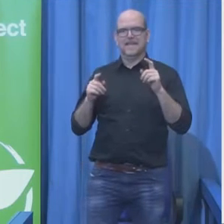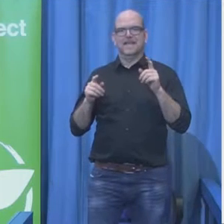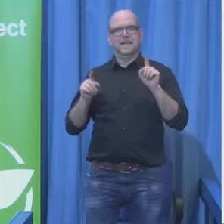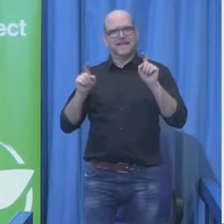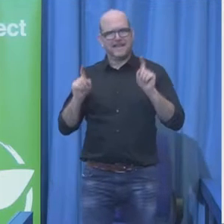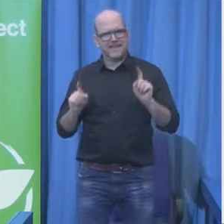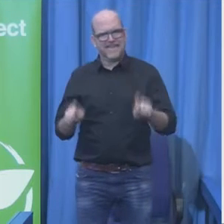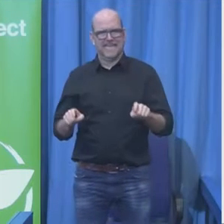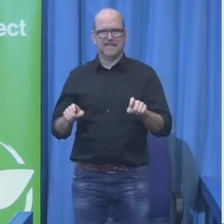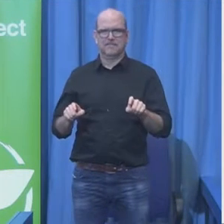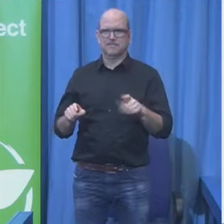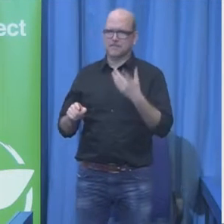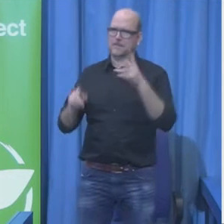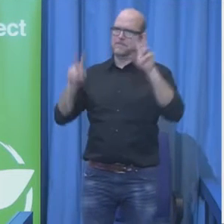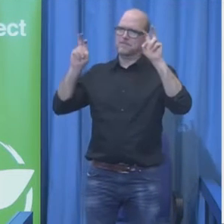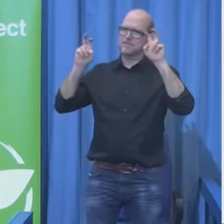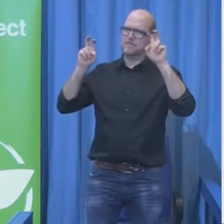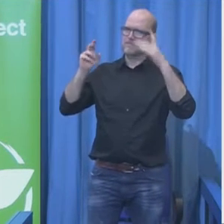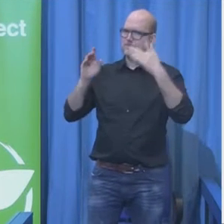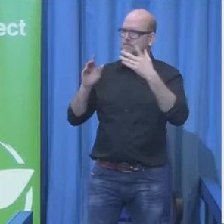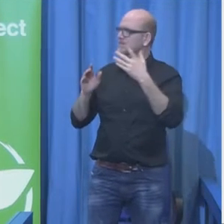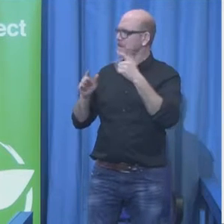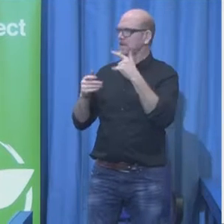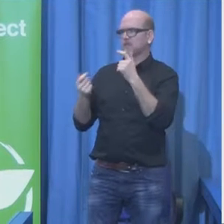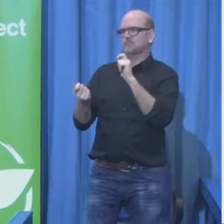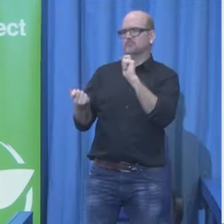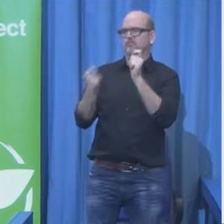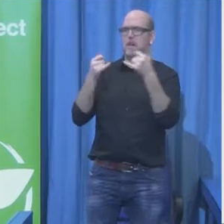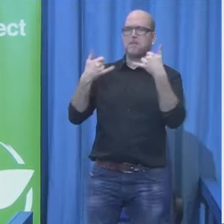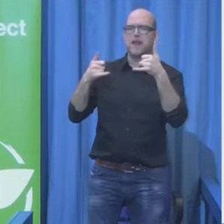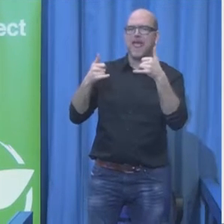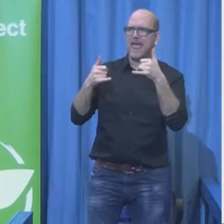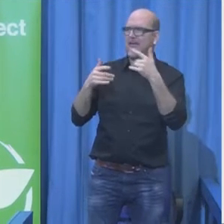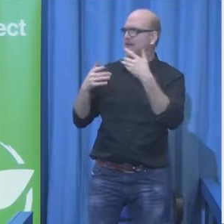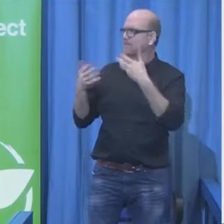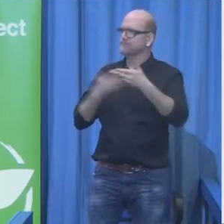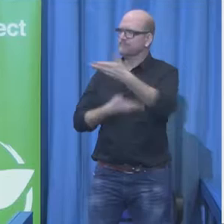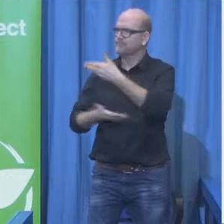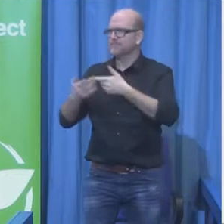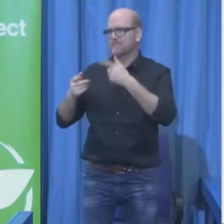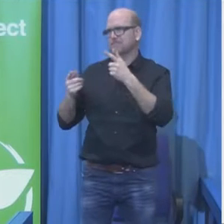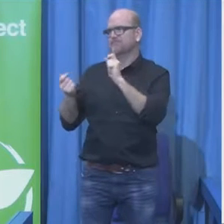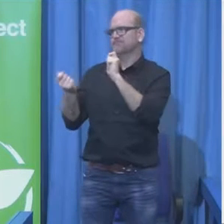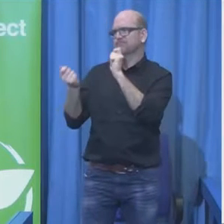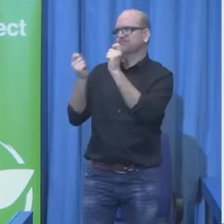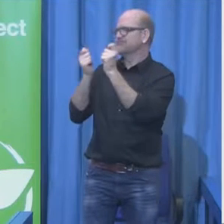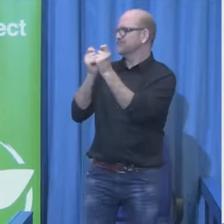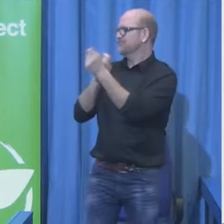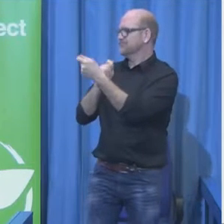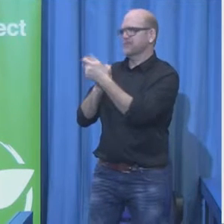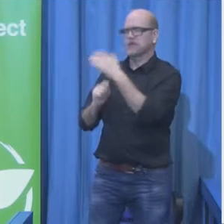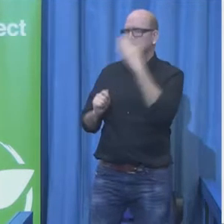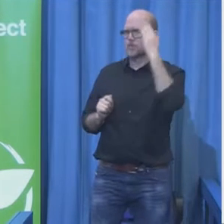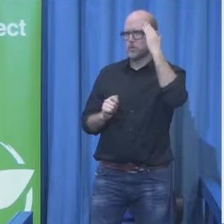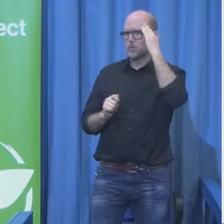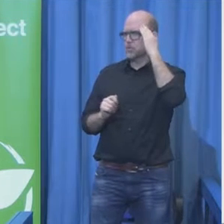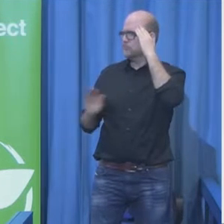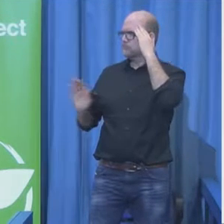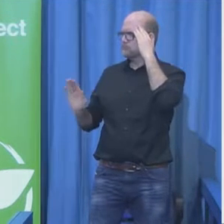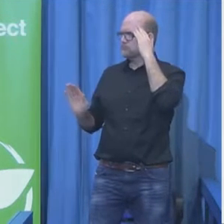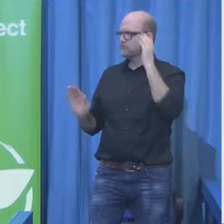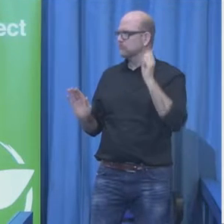Millennium Development Goals, where disability was largely invisible. And so I think it's we are a window of opportunity that we are